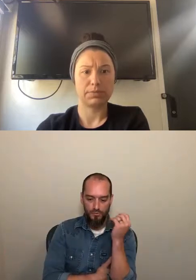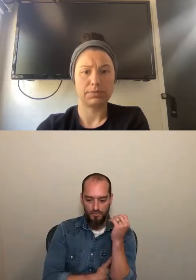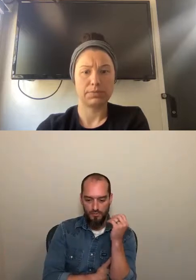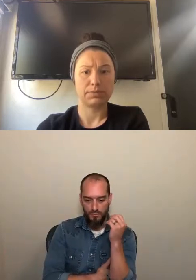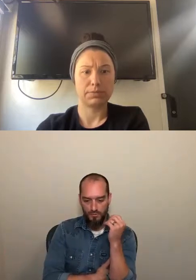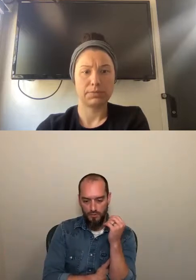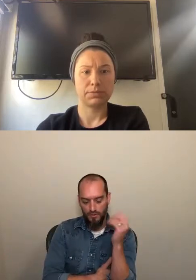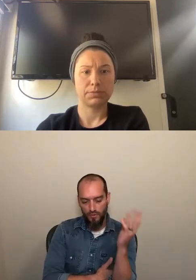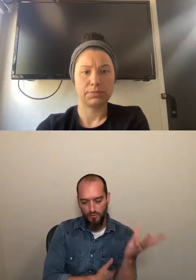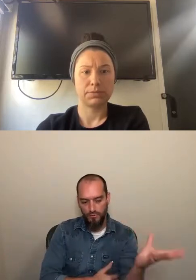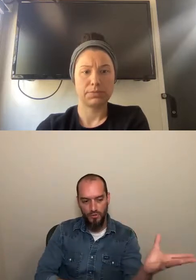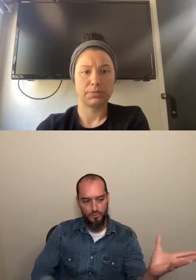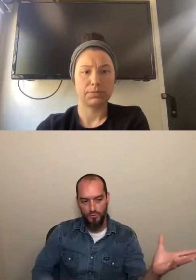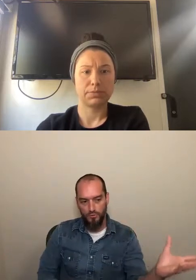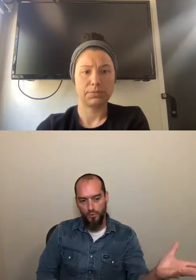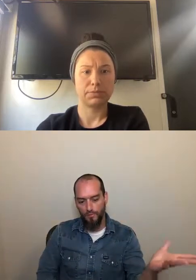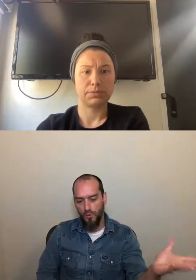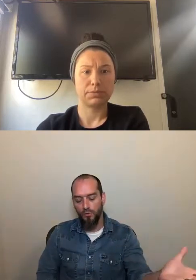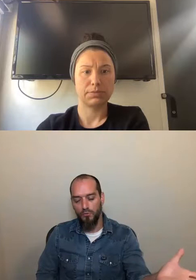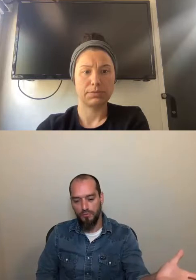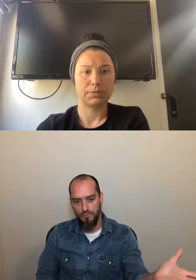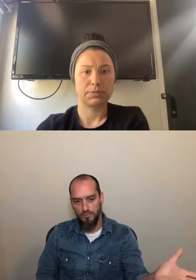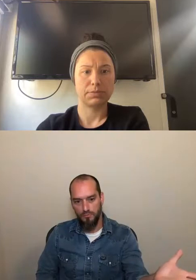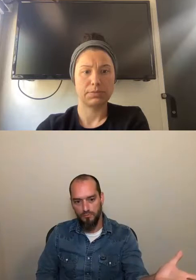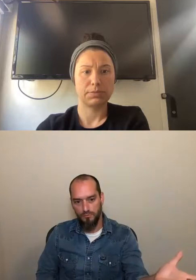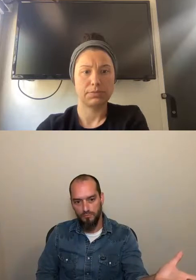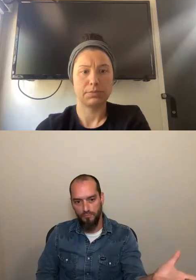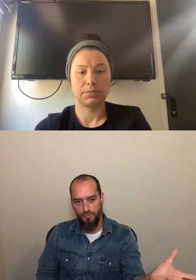So if all of those homes are growing mold,